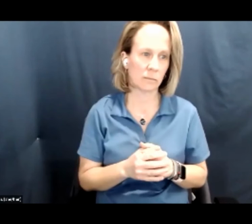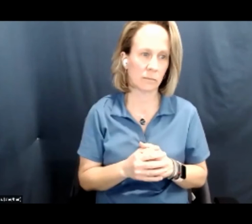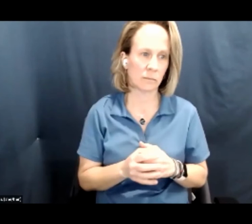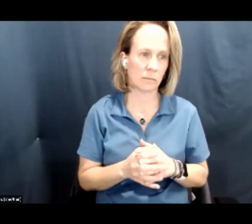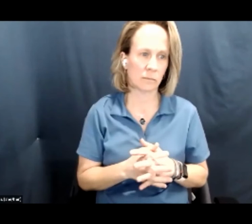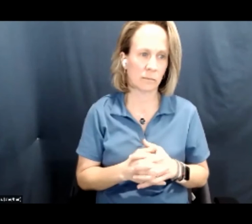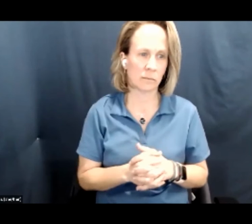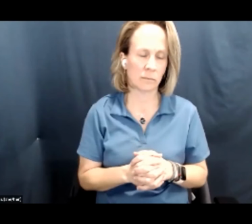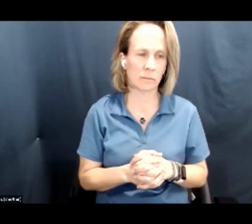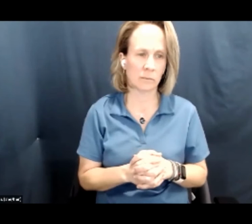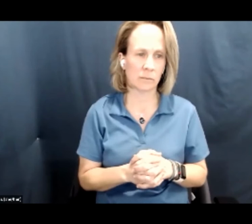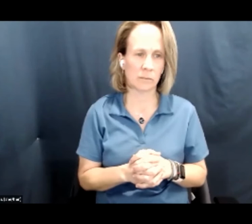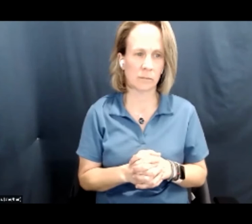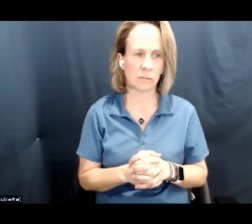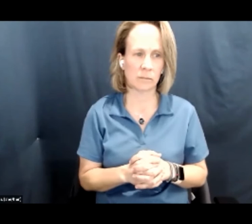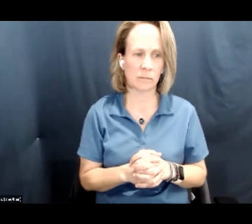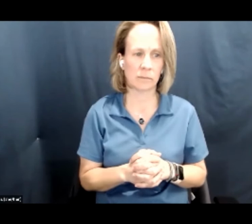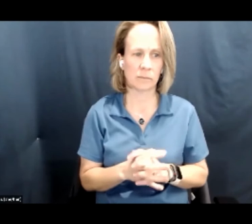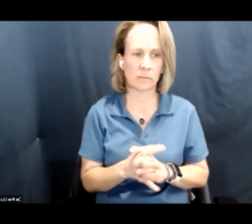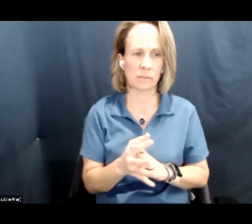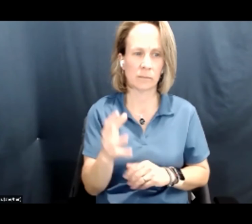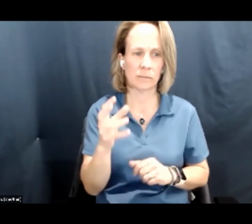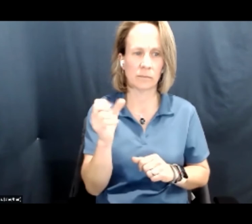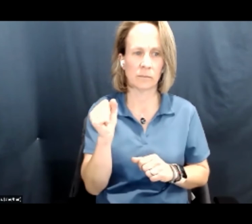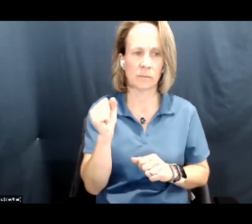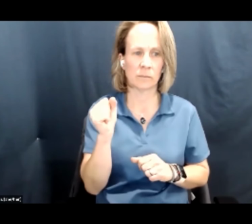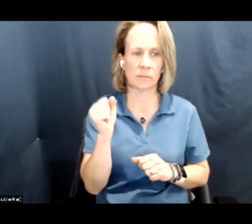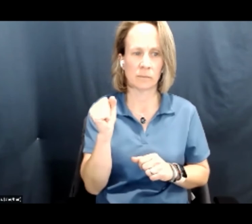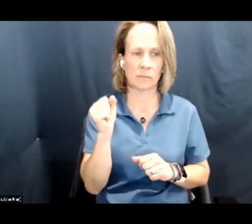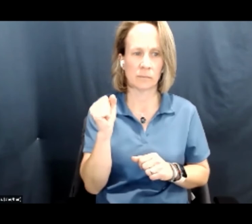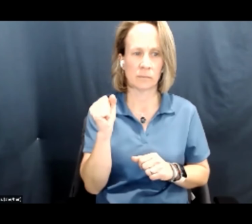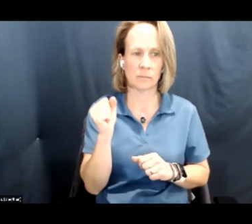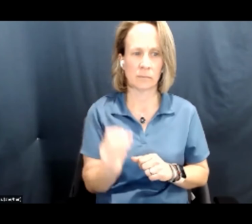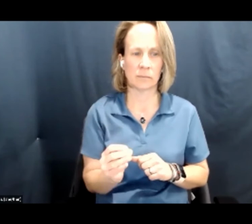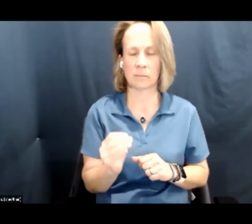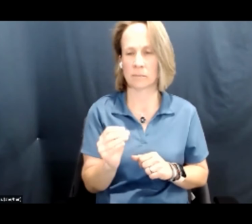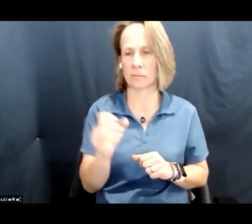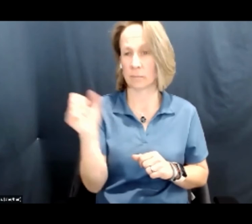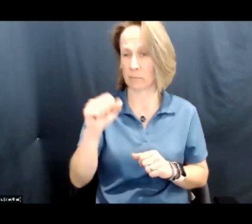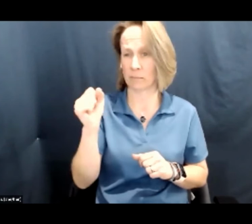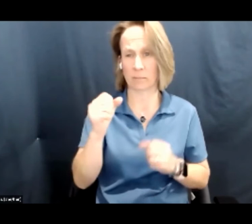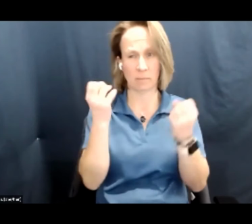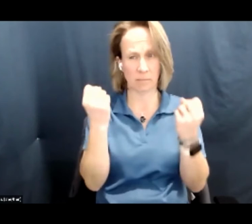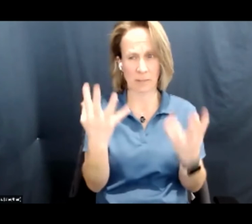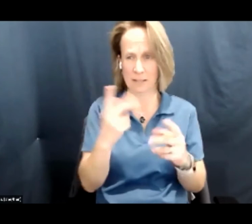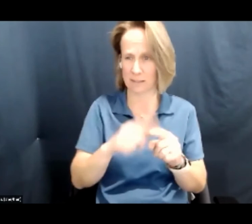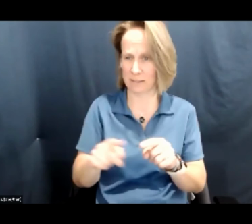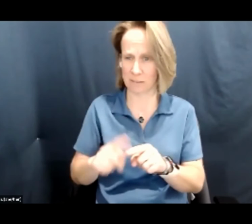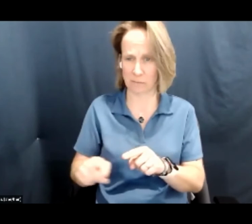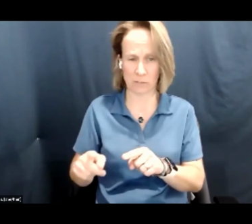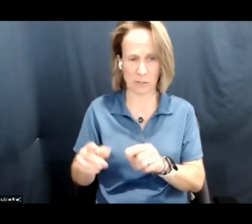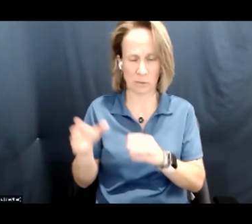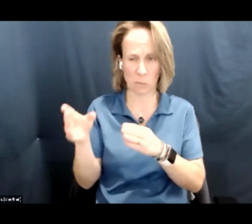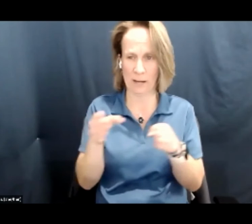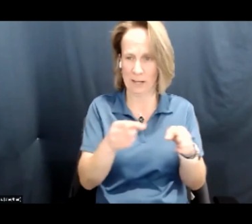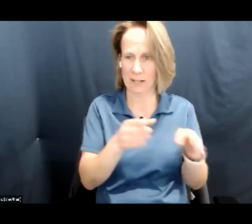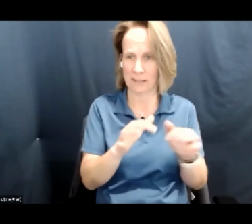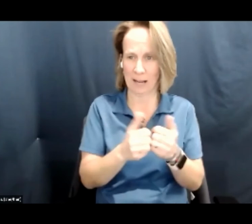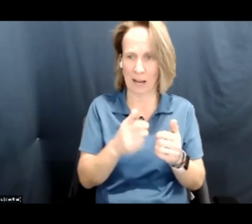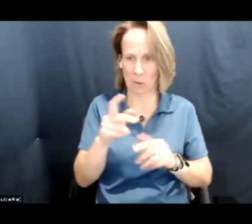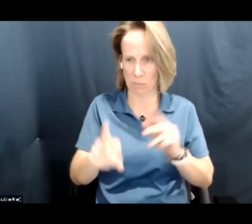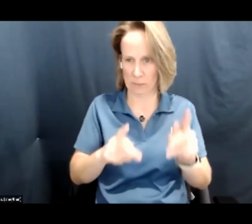But yeah, so there's a bunch of different ways that someone may transition. And some people may only choose to